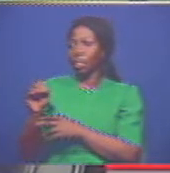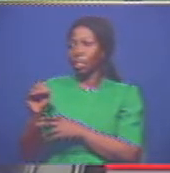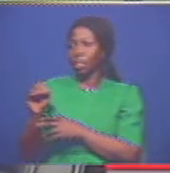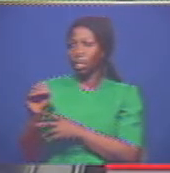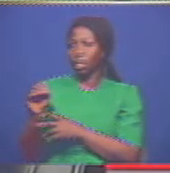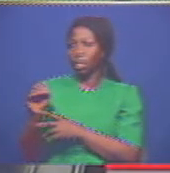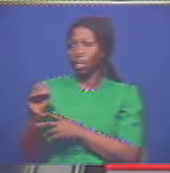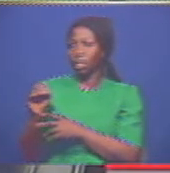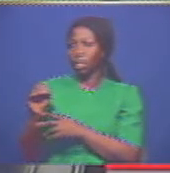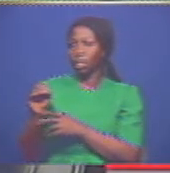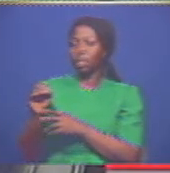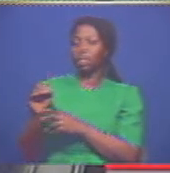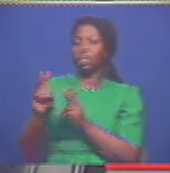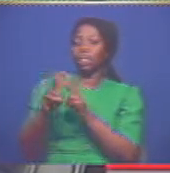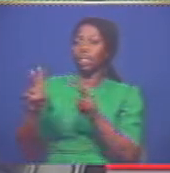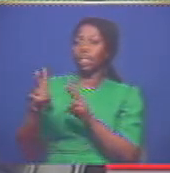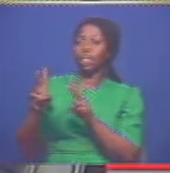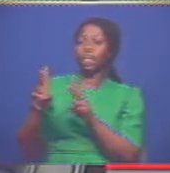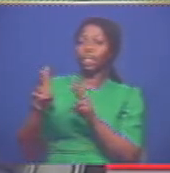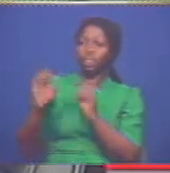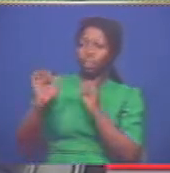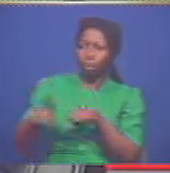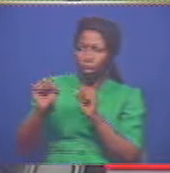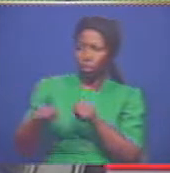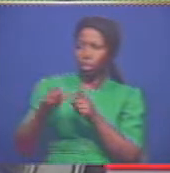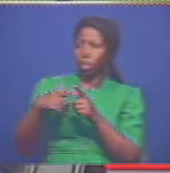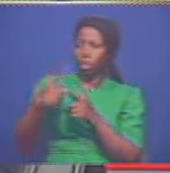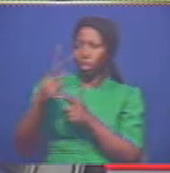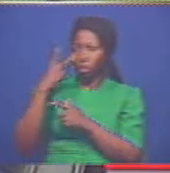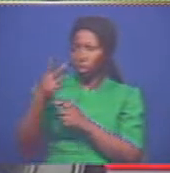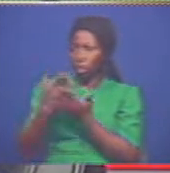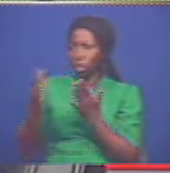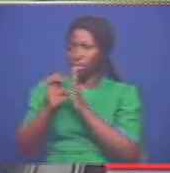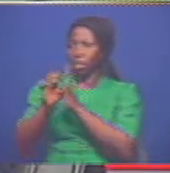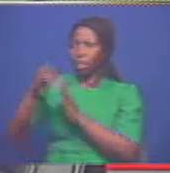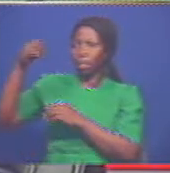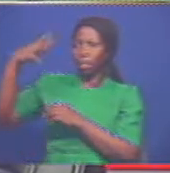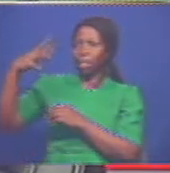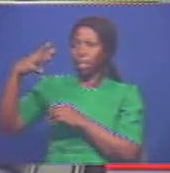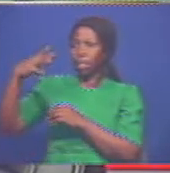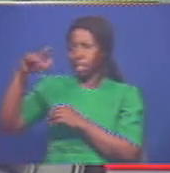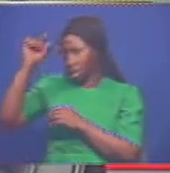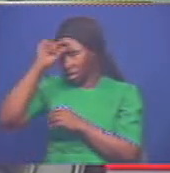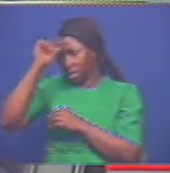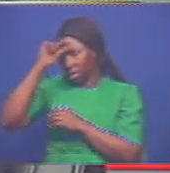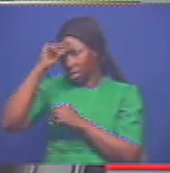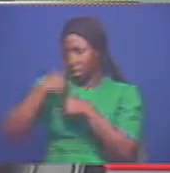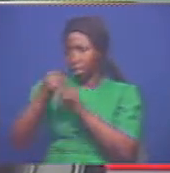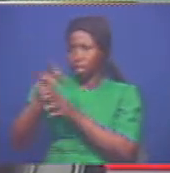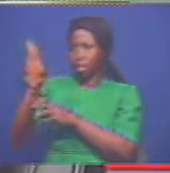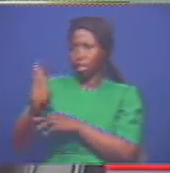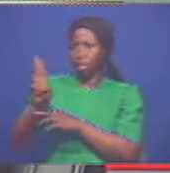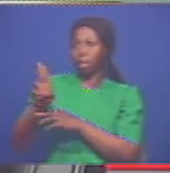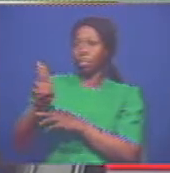250. It's very affordable. One, you also look in like things like electricity, government make use that electricity